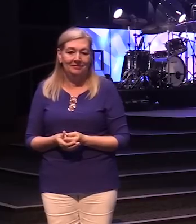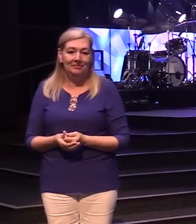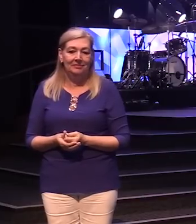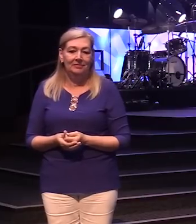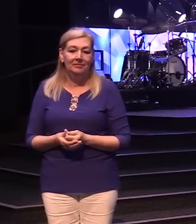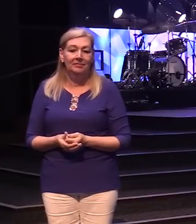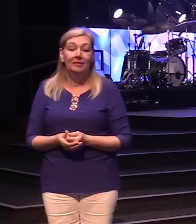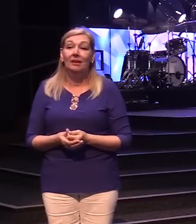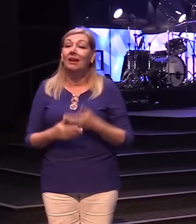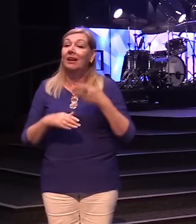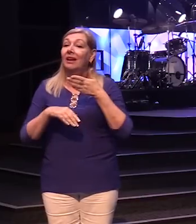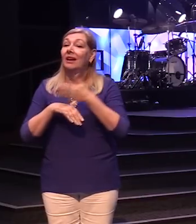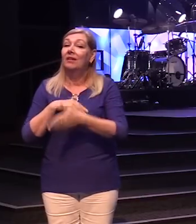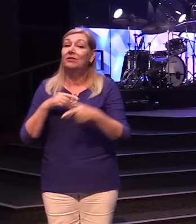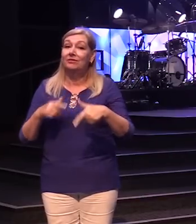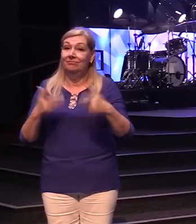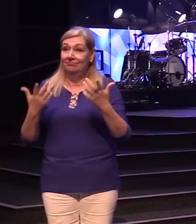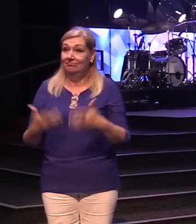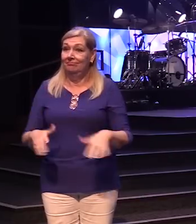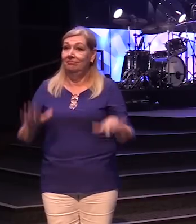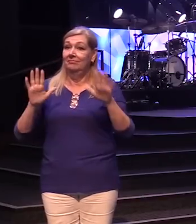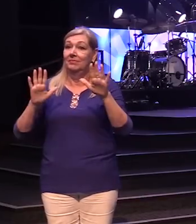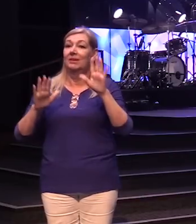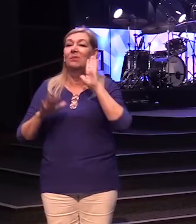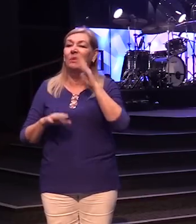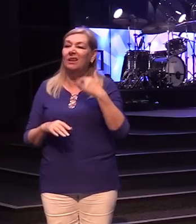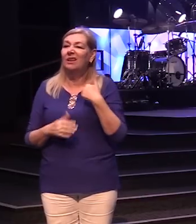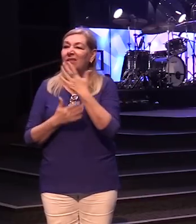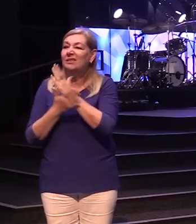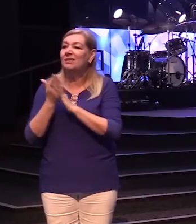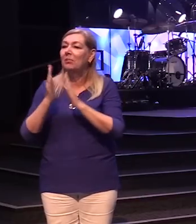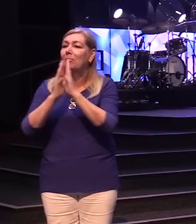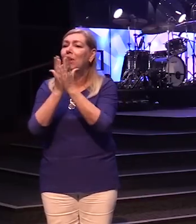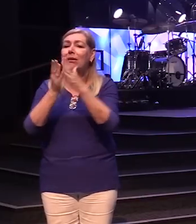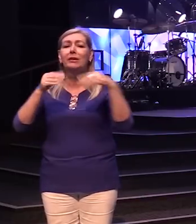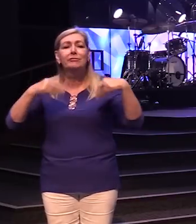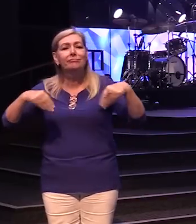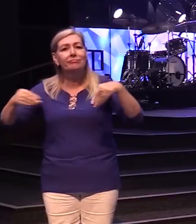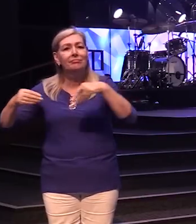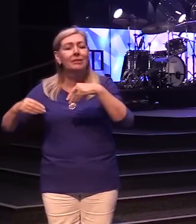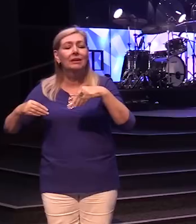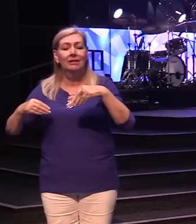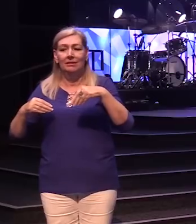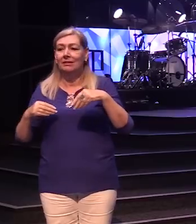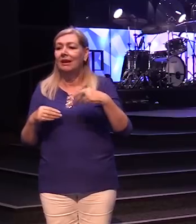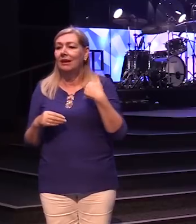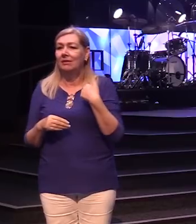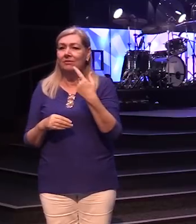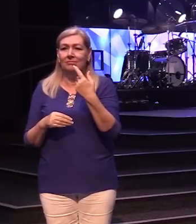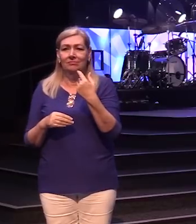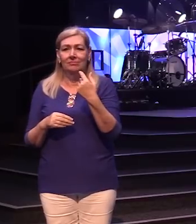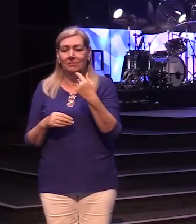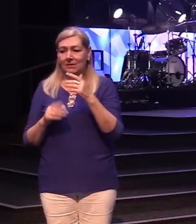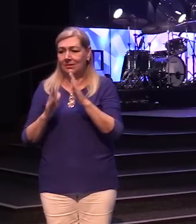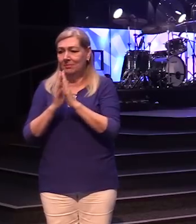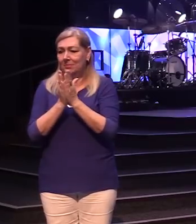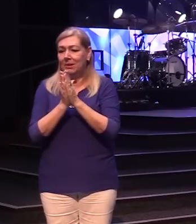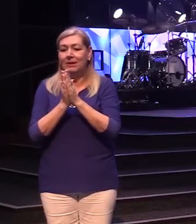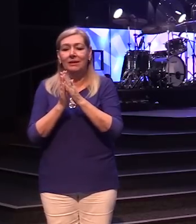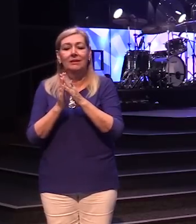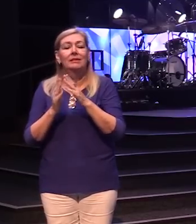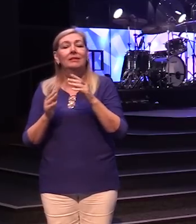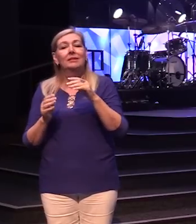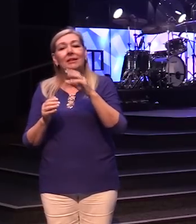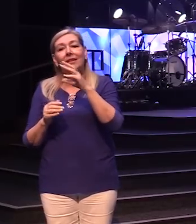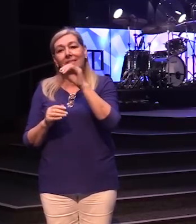After the service, there will be a couple of my books that are for sale. David the Great, which I premiered here at this church some years